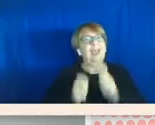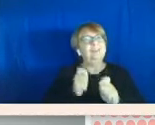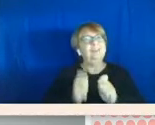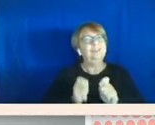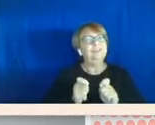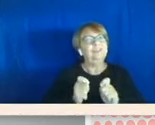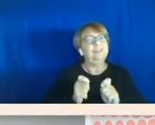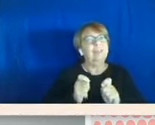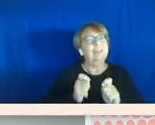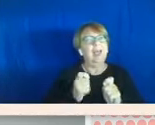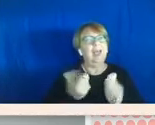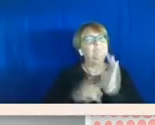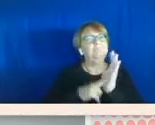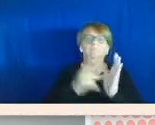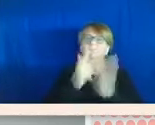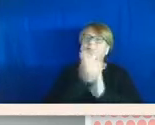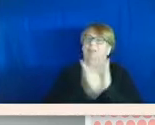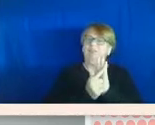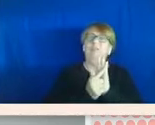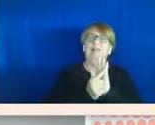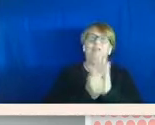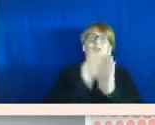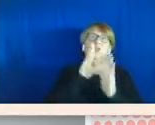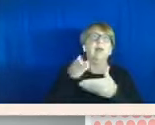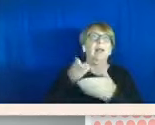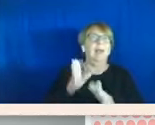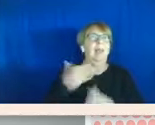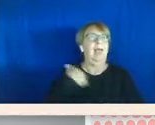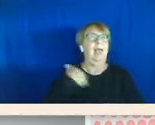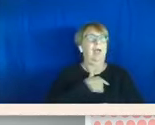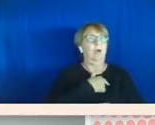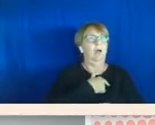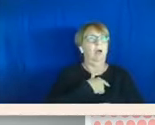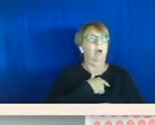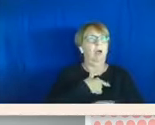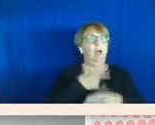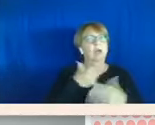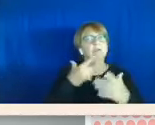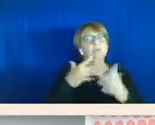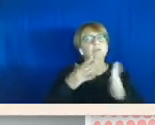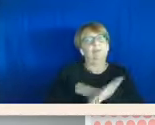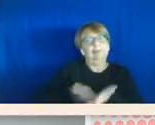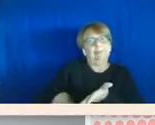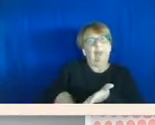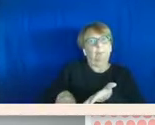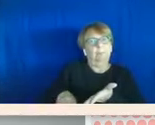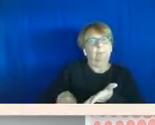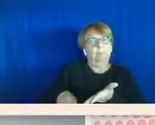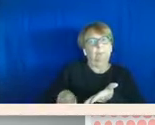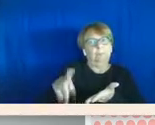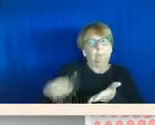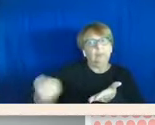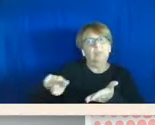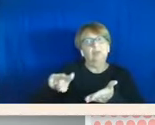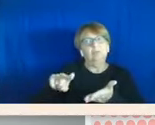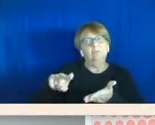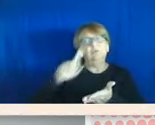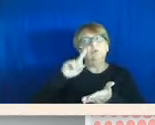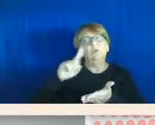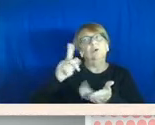legislation that would allow us to make an exemption for peer support, for people who are trying to